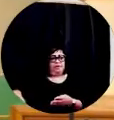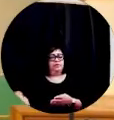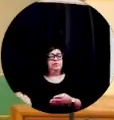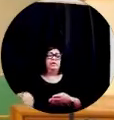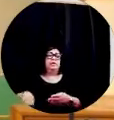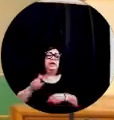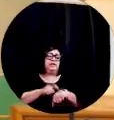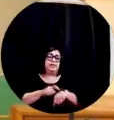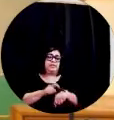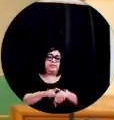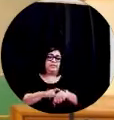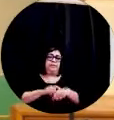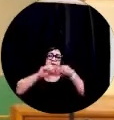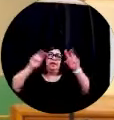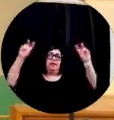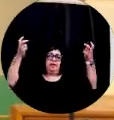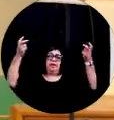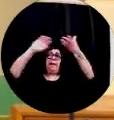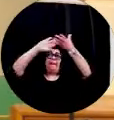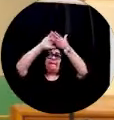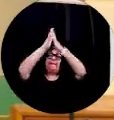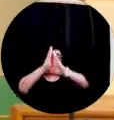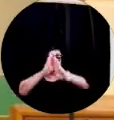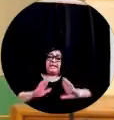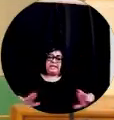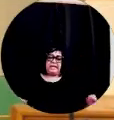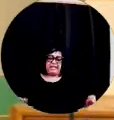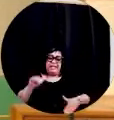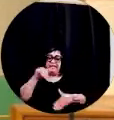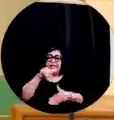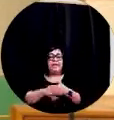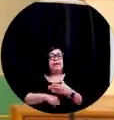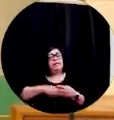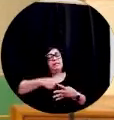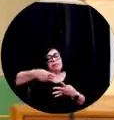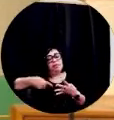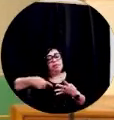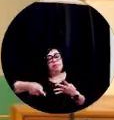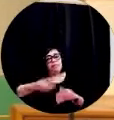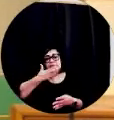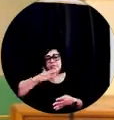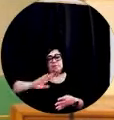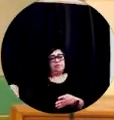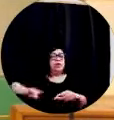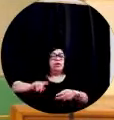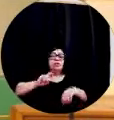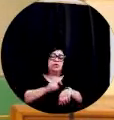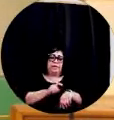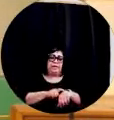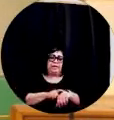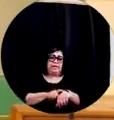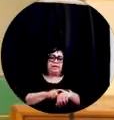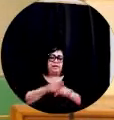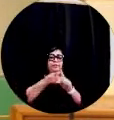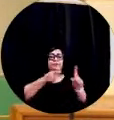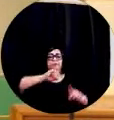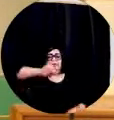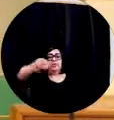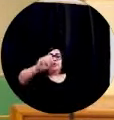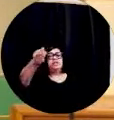Peace in the midst of tribulation. It was received from the text of John